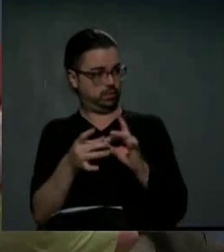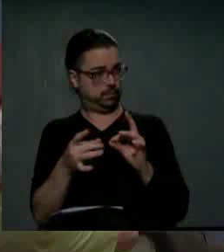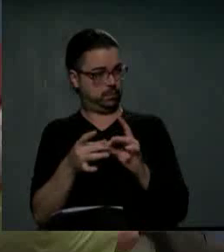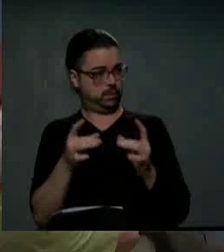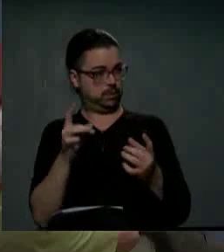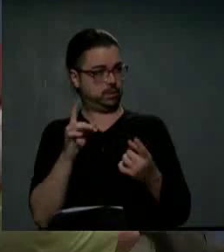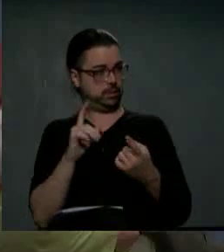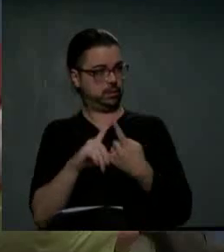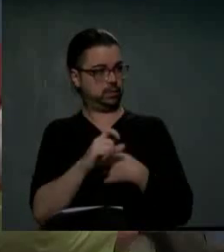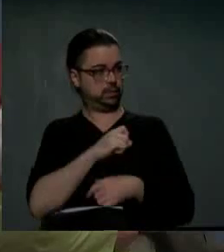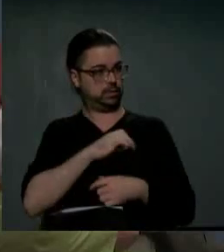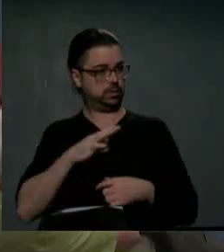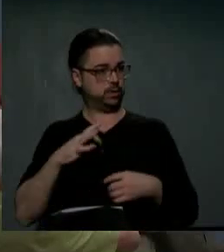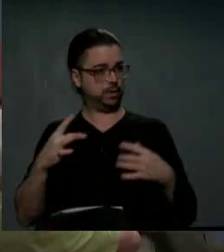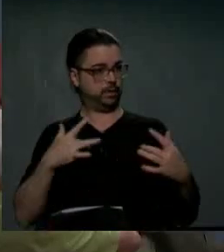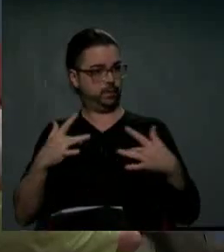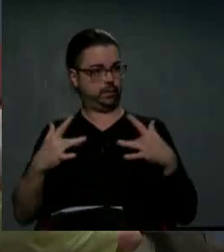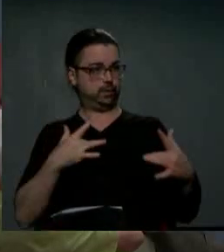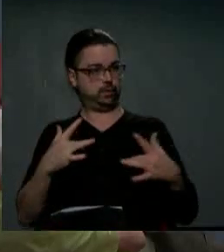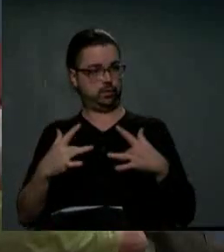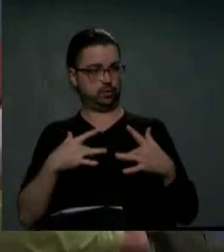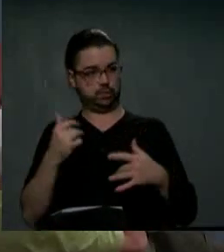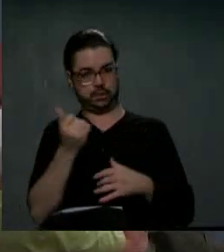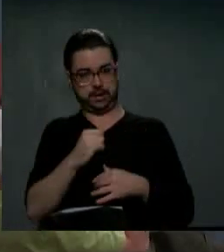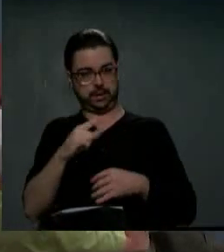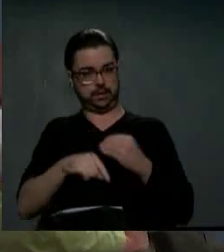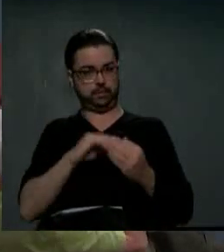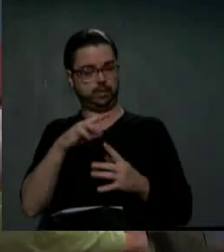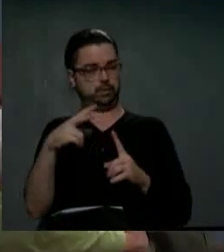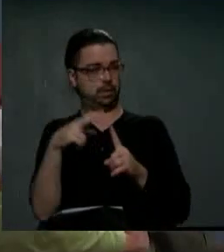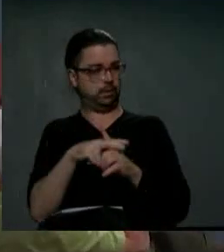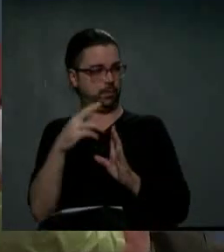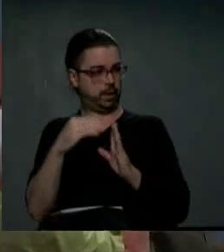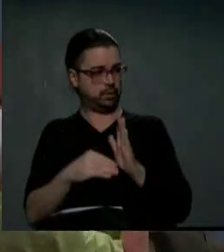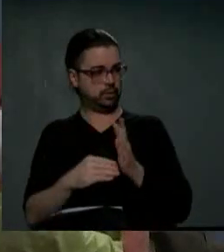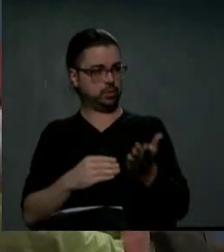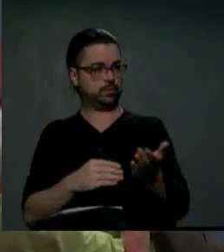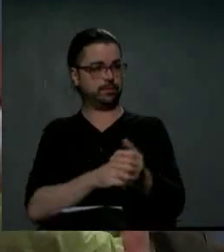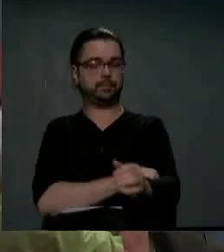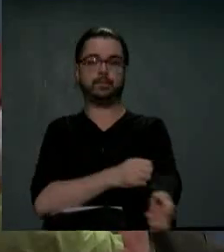to staff's concerns, anything about your application? Yes, sir.